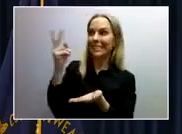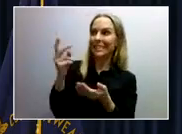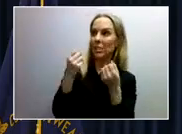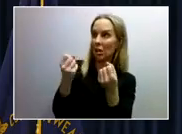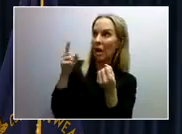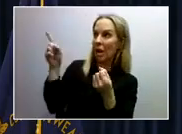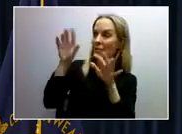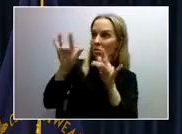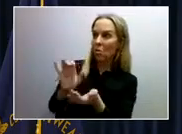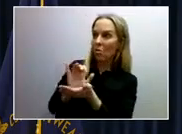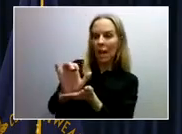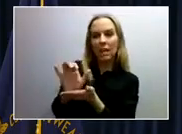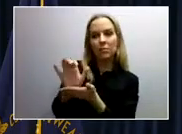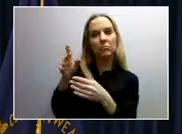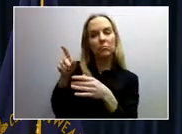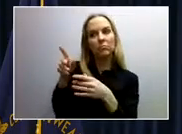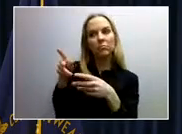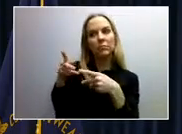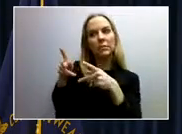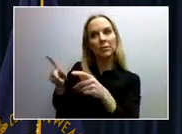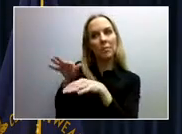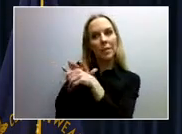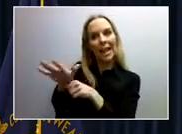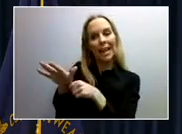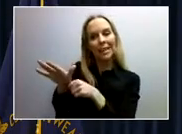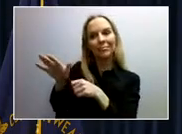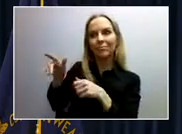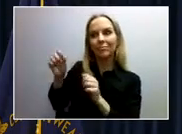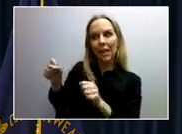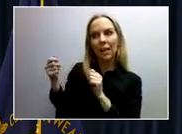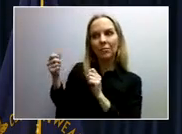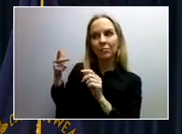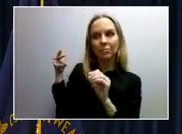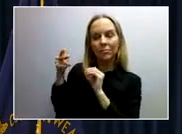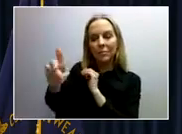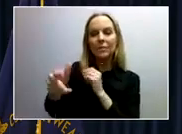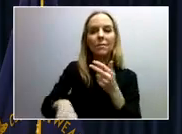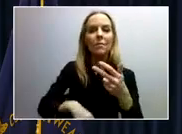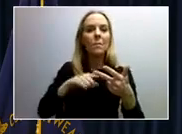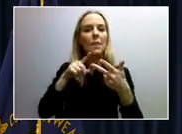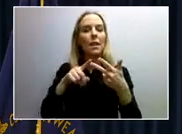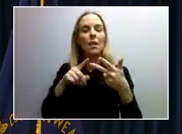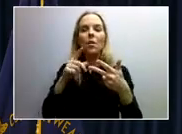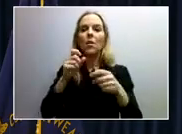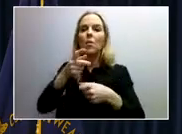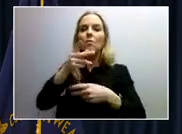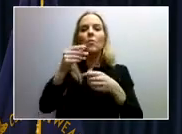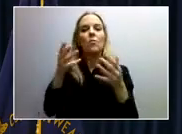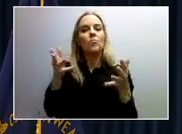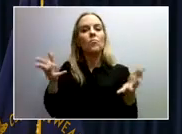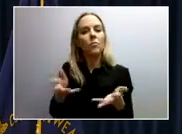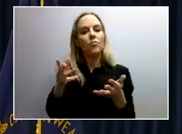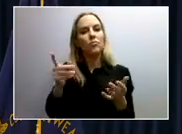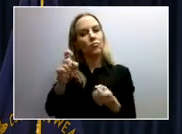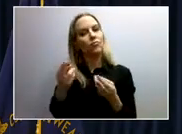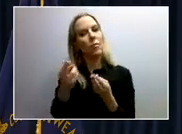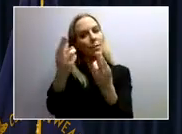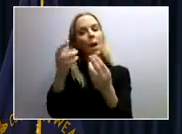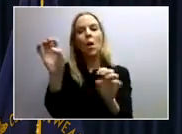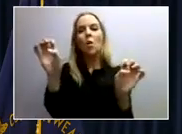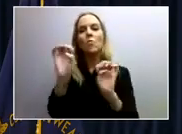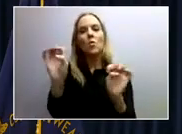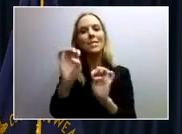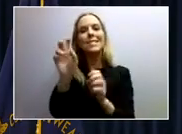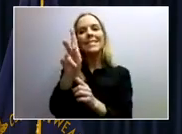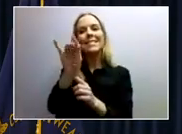make sure your vehicle is winter ready. We strongly recommend keeping an emergency kit in your vehicle. And this is the 4th ask that